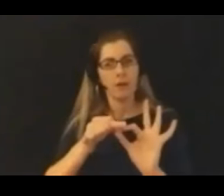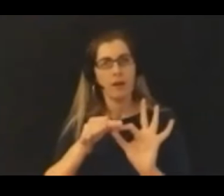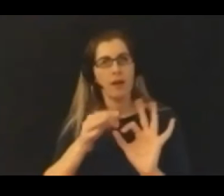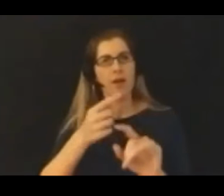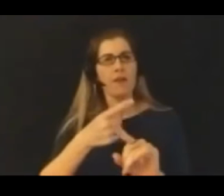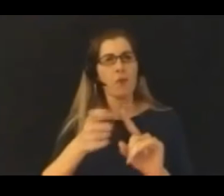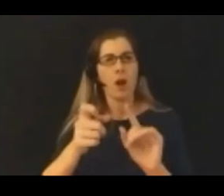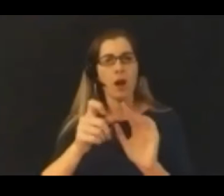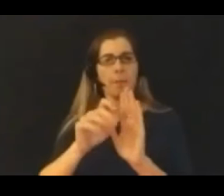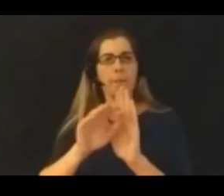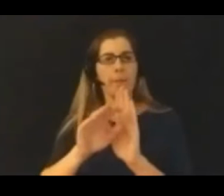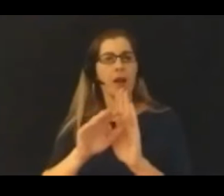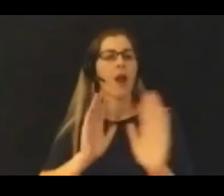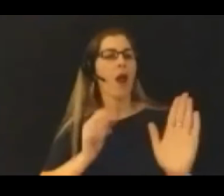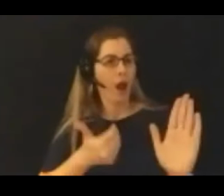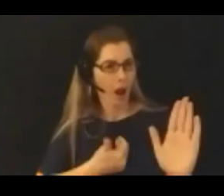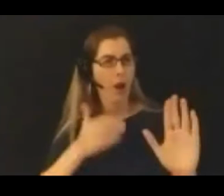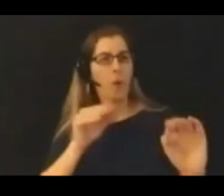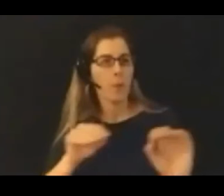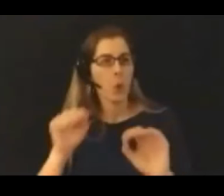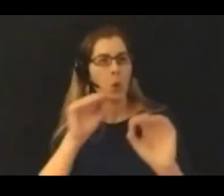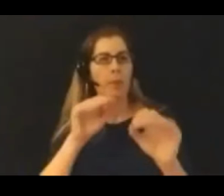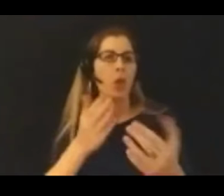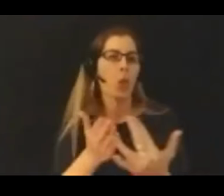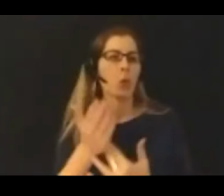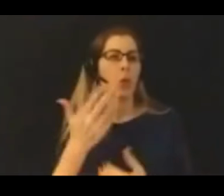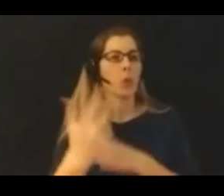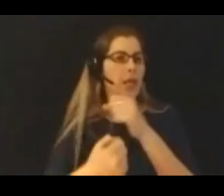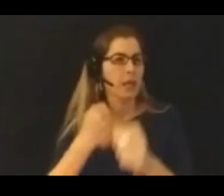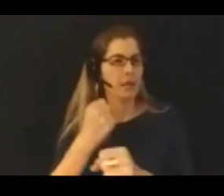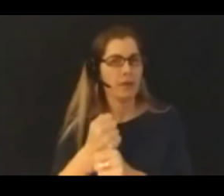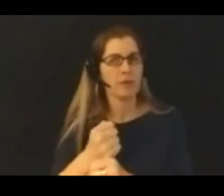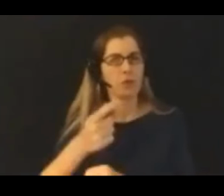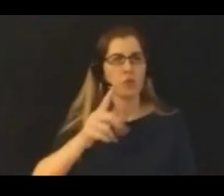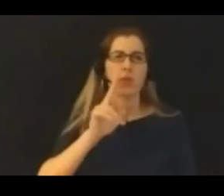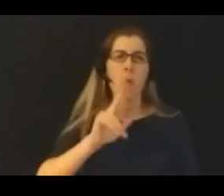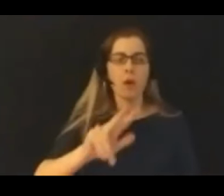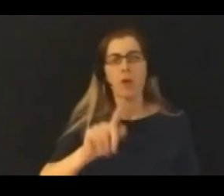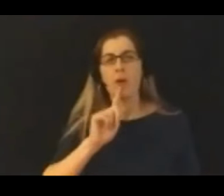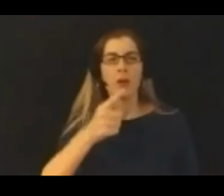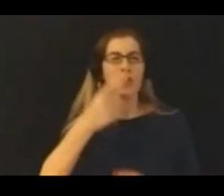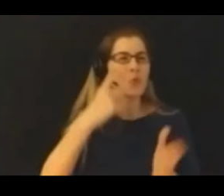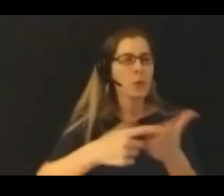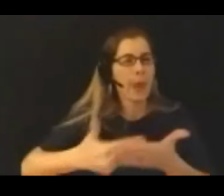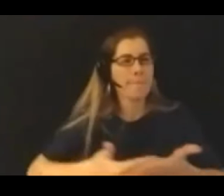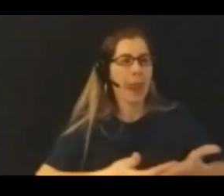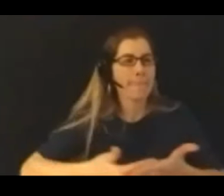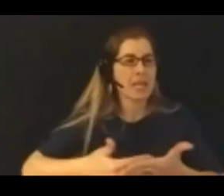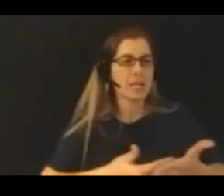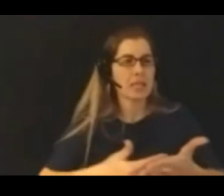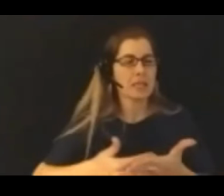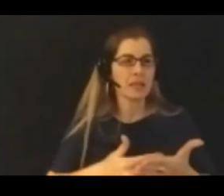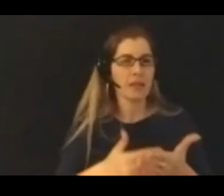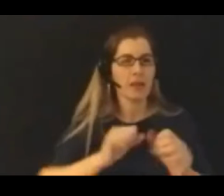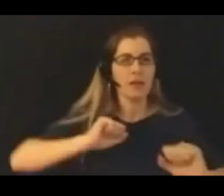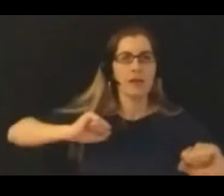developmental movements that humans go through in the first 3 years of life. So things when you see little babies reaching out away from their bodies